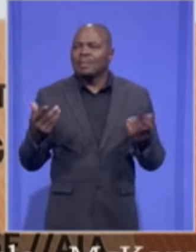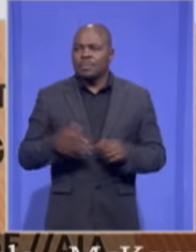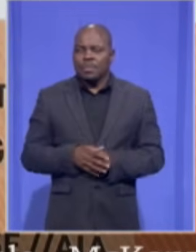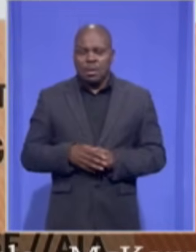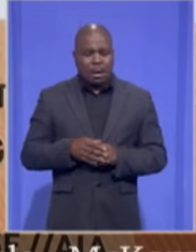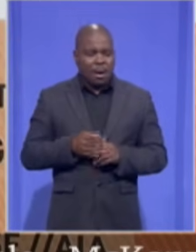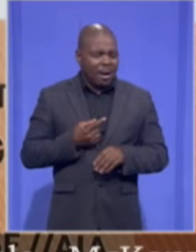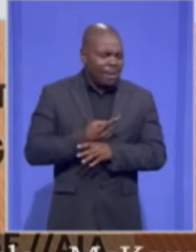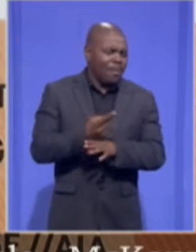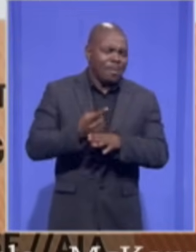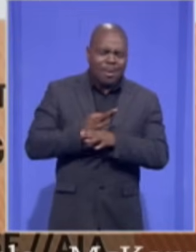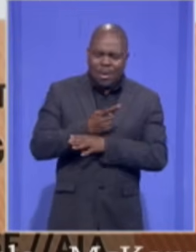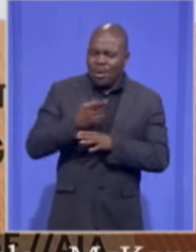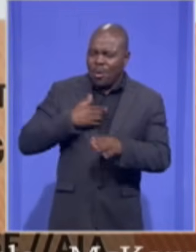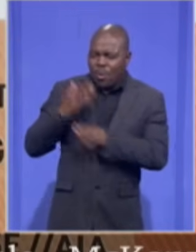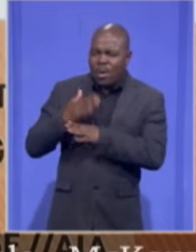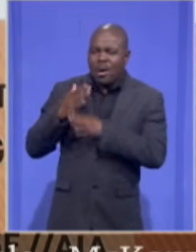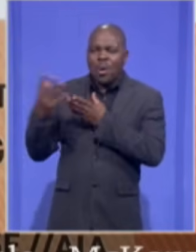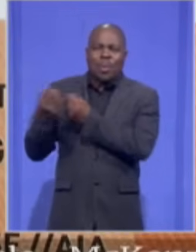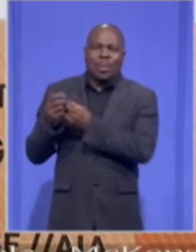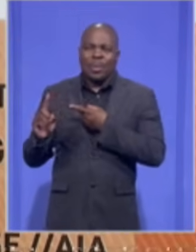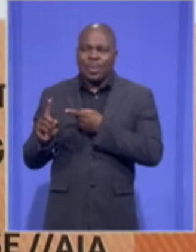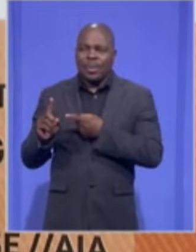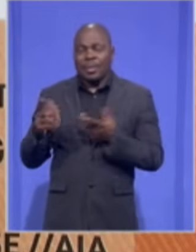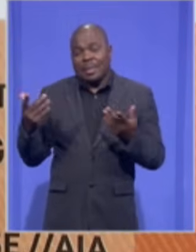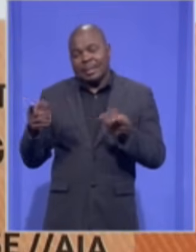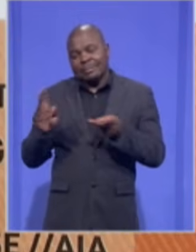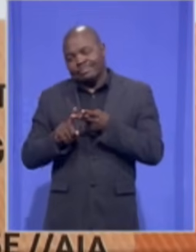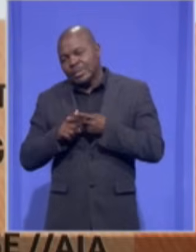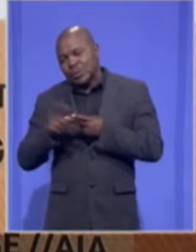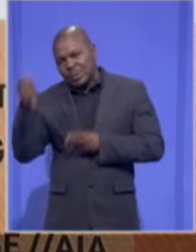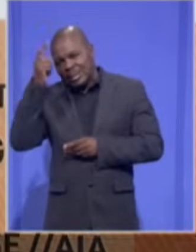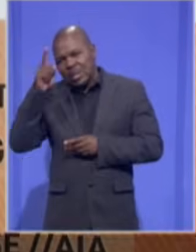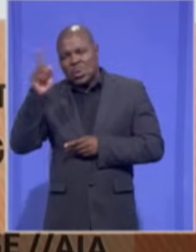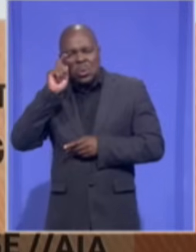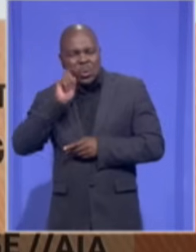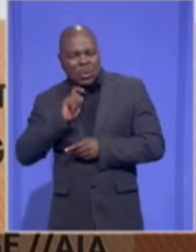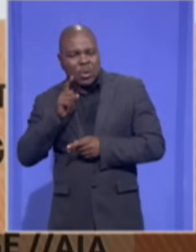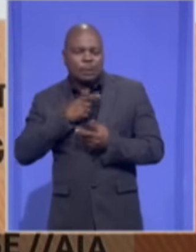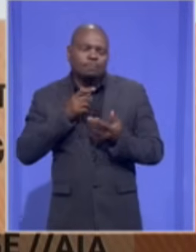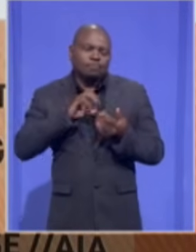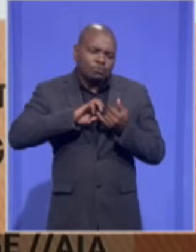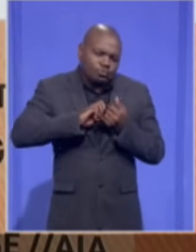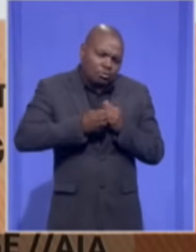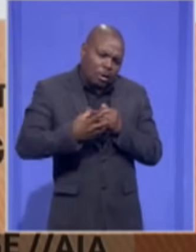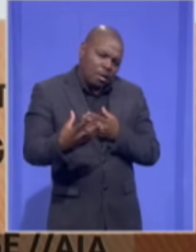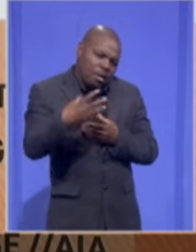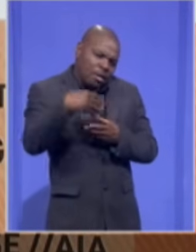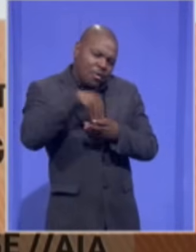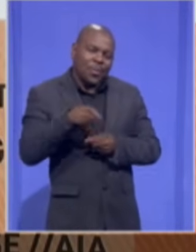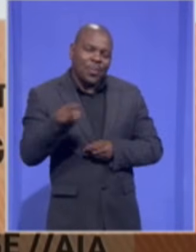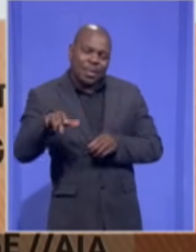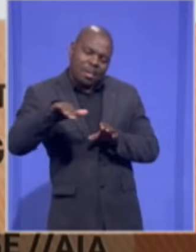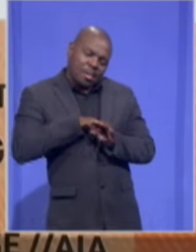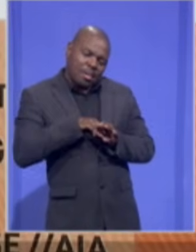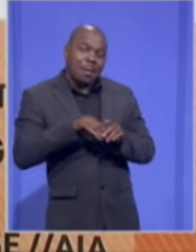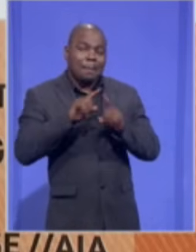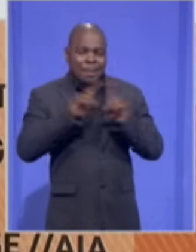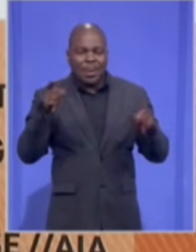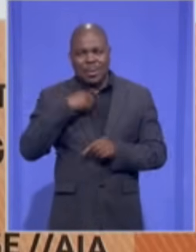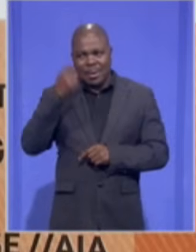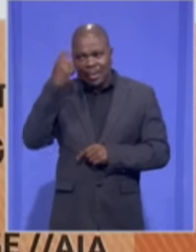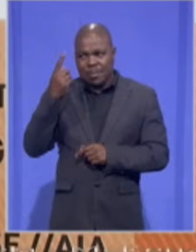hours with Oma, and as you can understand, with her frailty, we've had to make accommodations, but we're very proud that part of this is